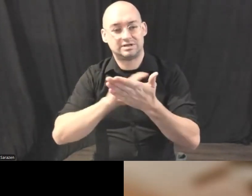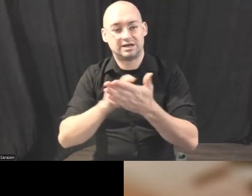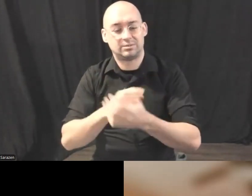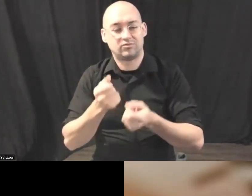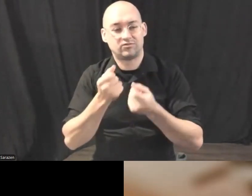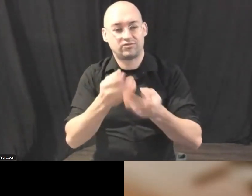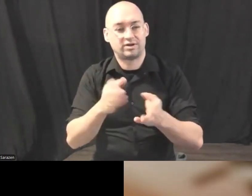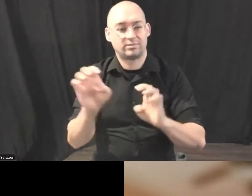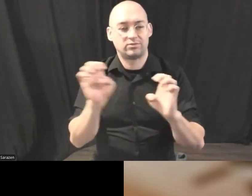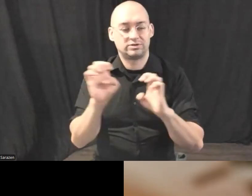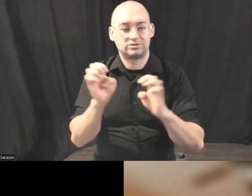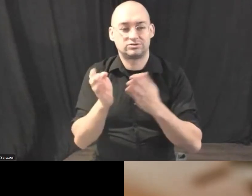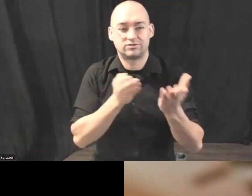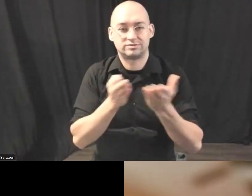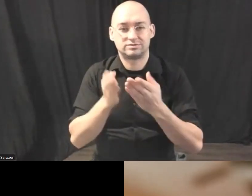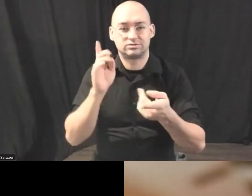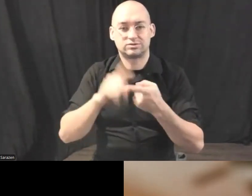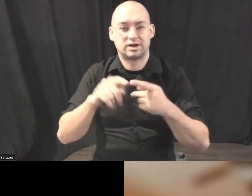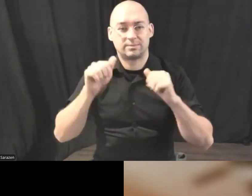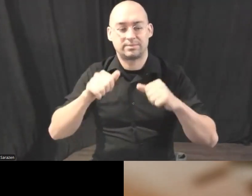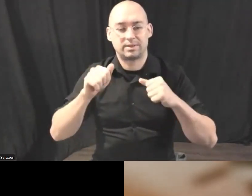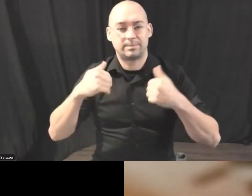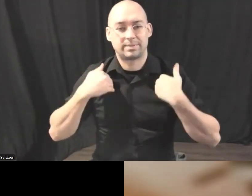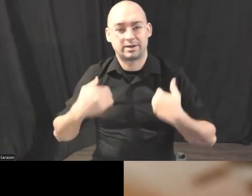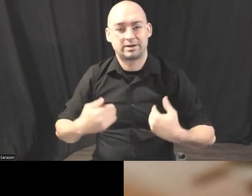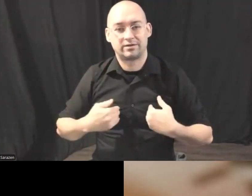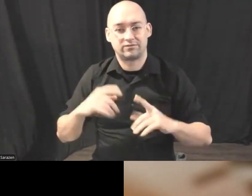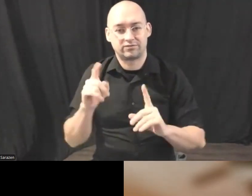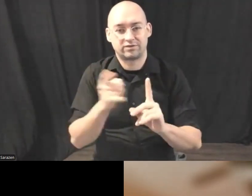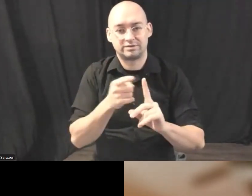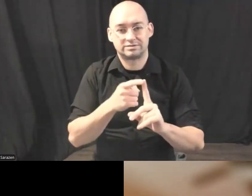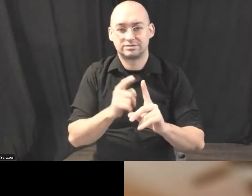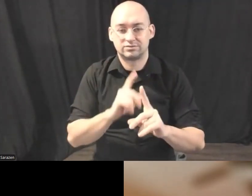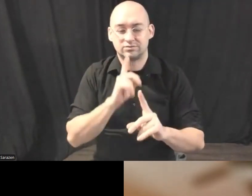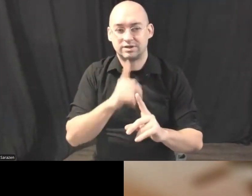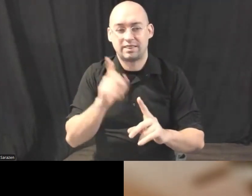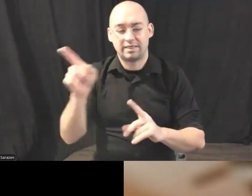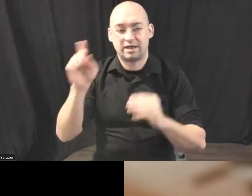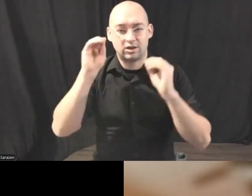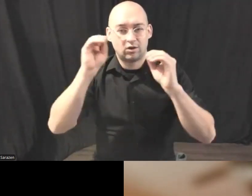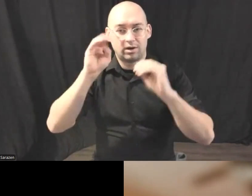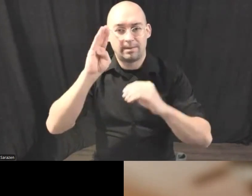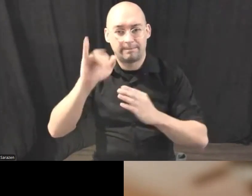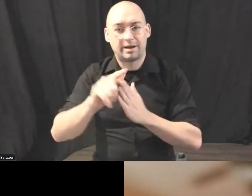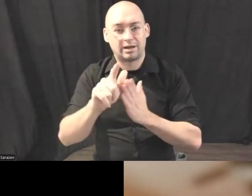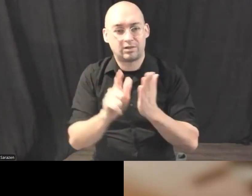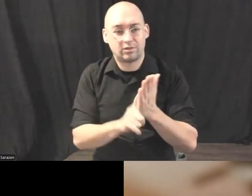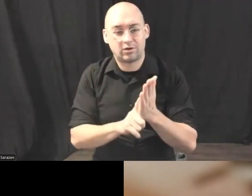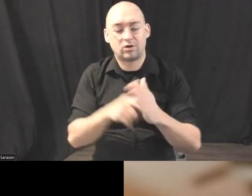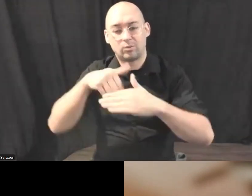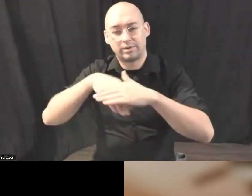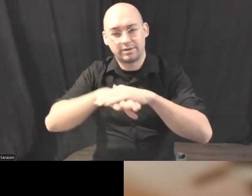services to the able-bodied first, literally, they are taught by law, go into the